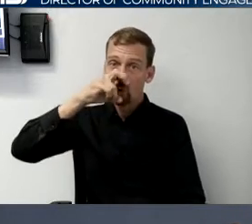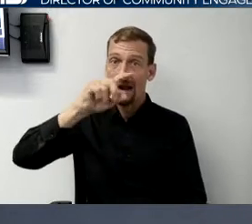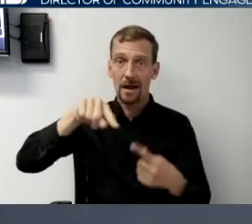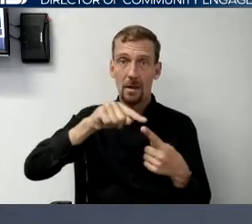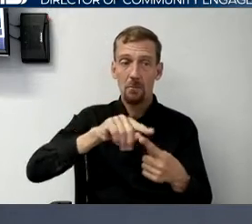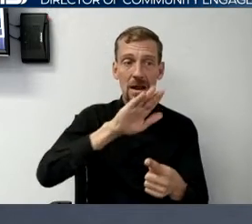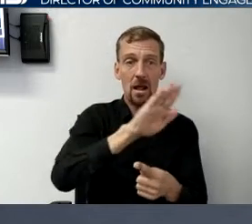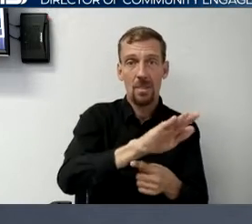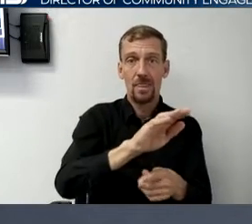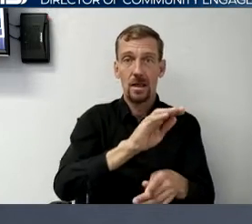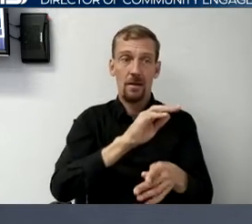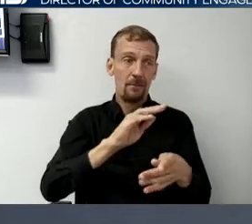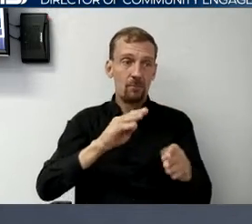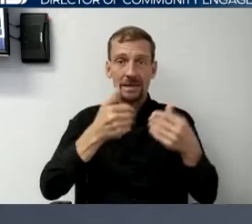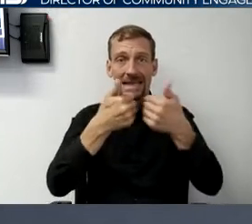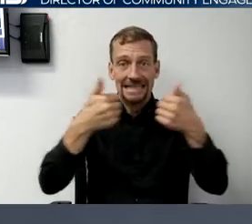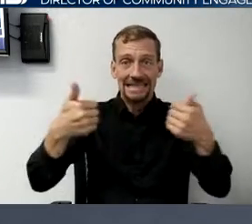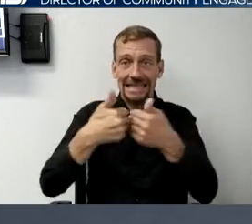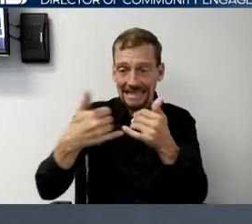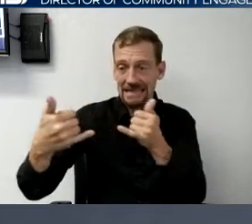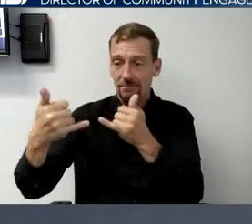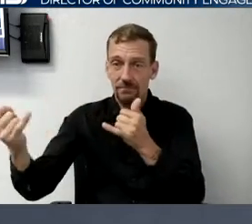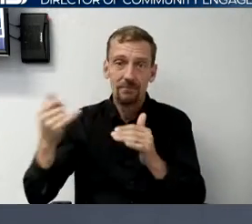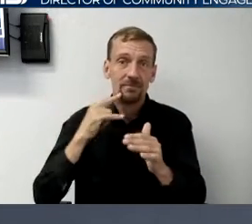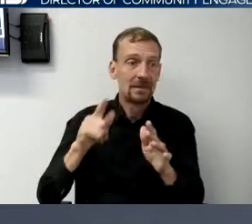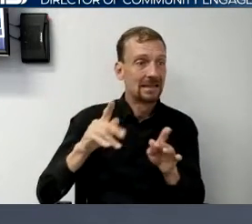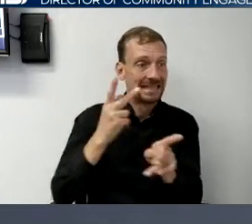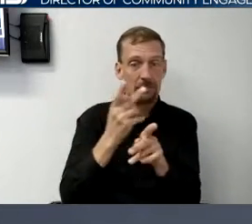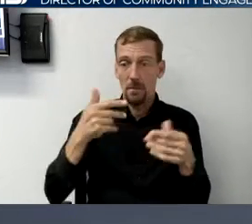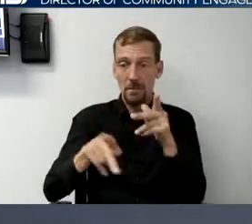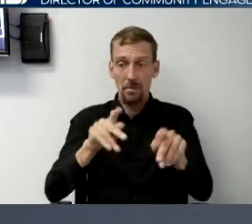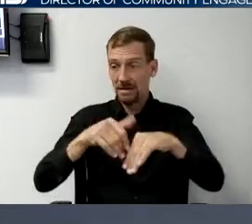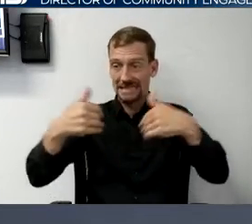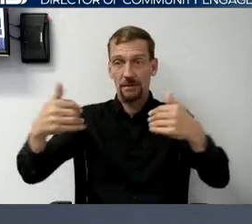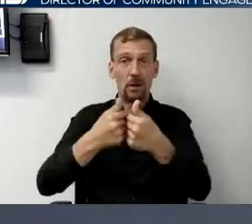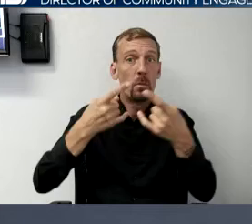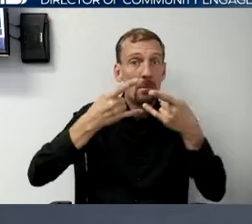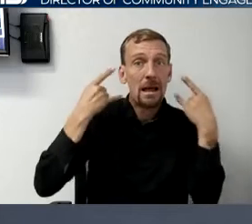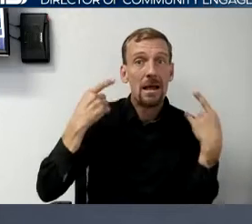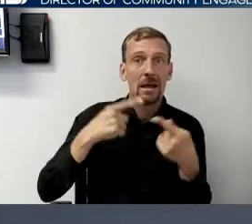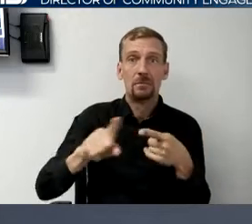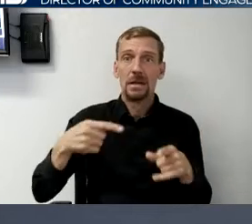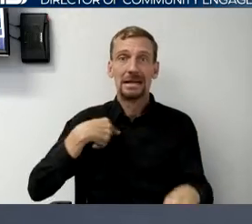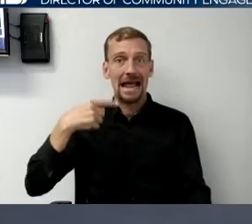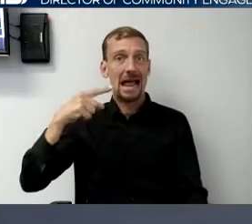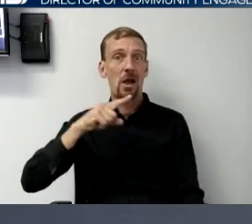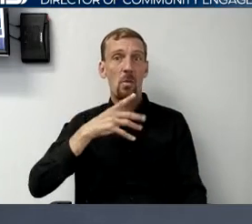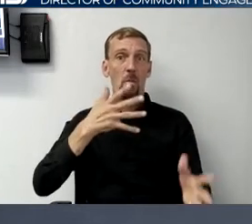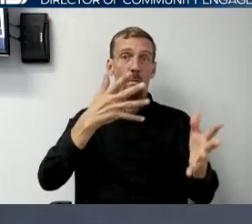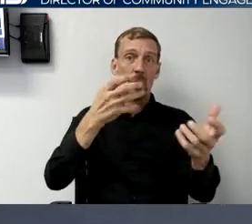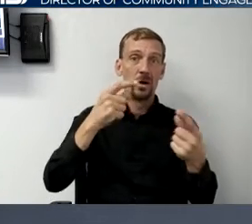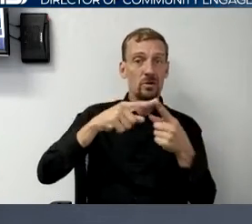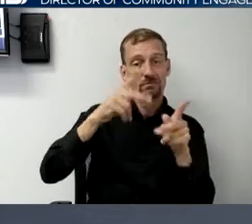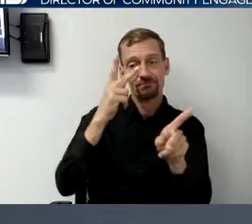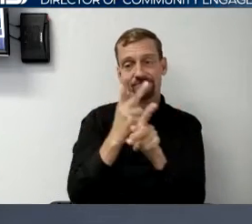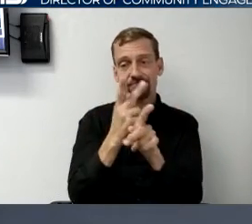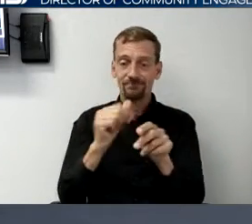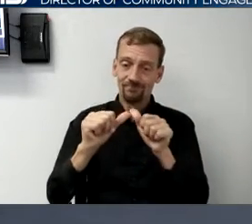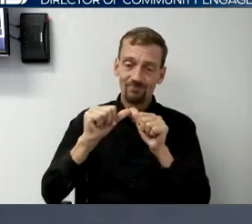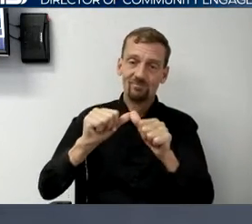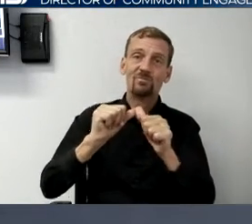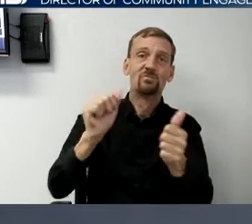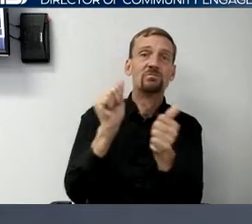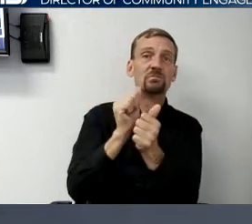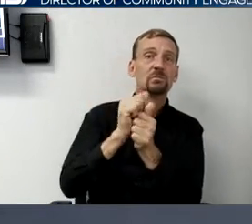they're practicing. So I continue to hold good thoughts for them, and that they're able to